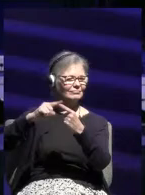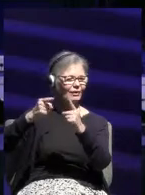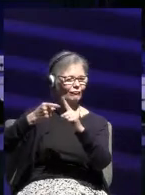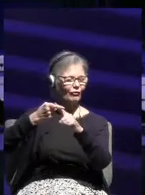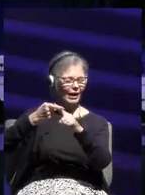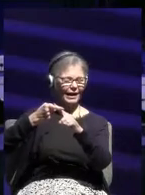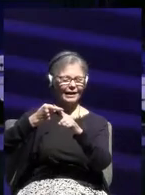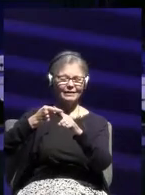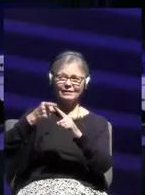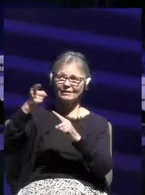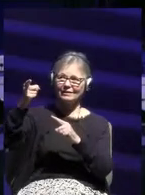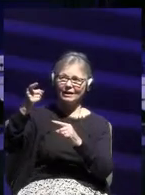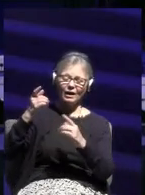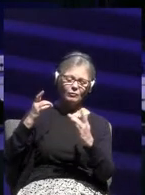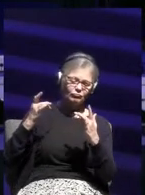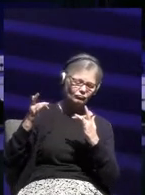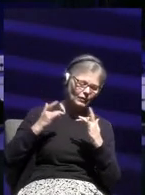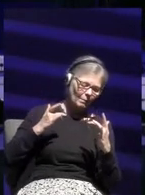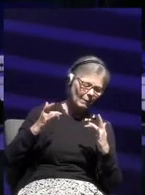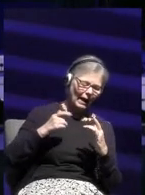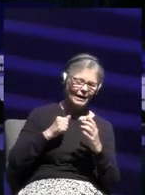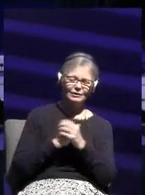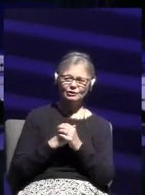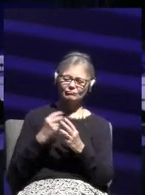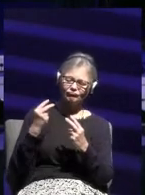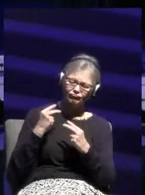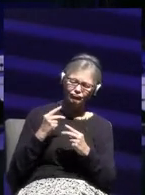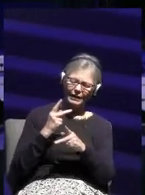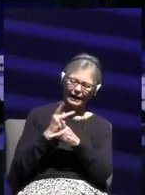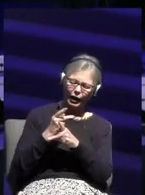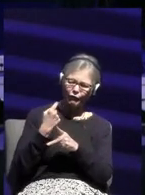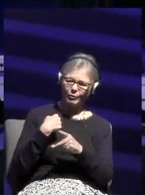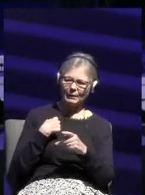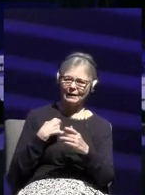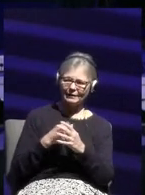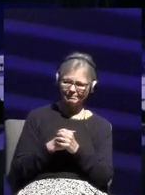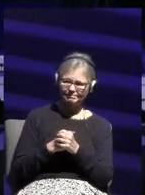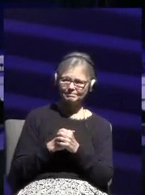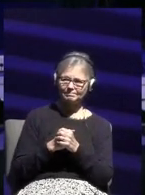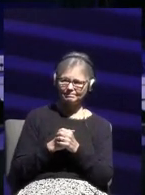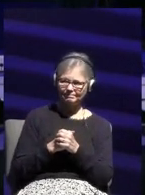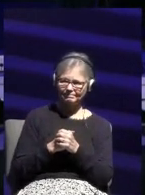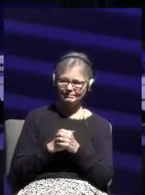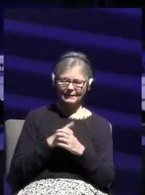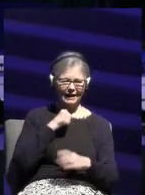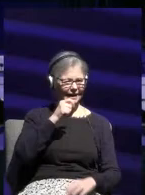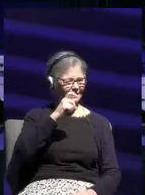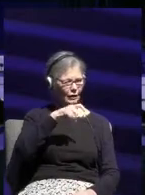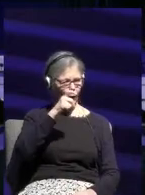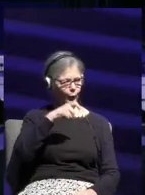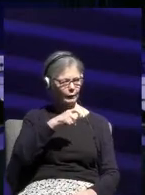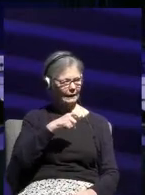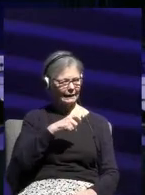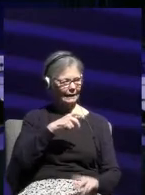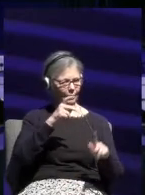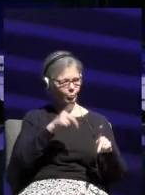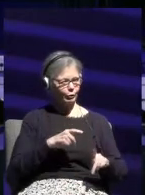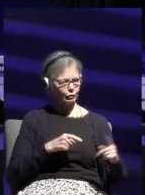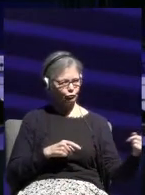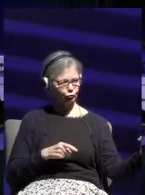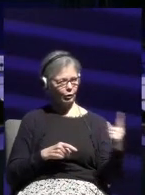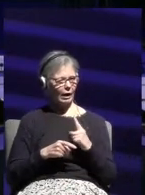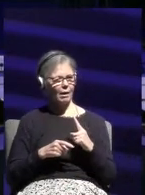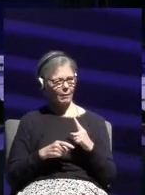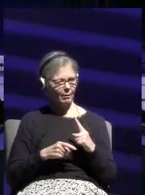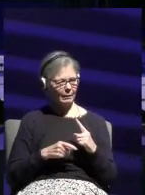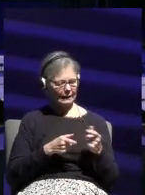who has compassion, somebody who has care. We don't need somebody to jam a psalm book